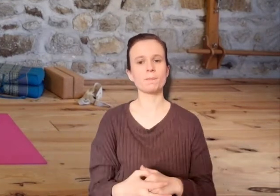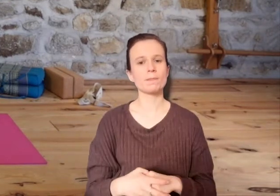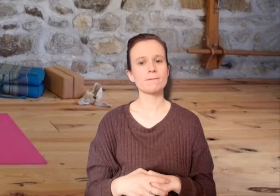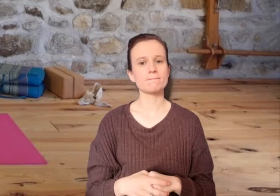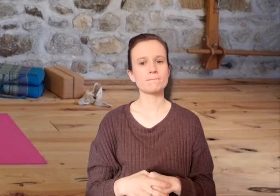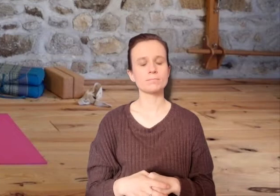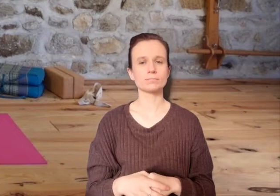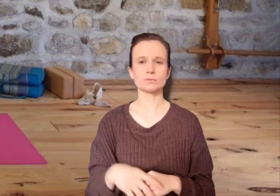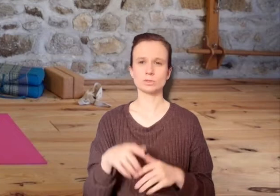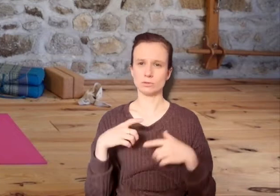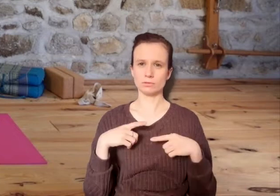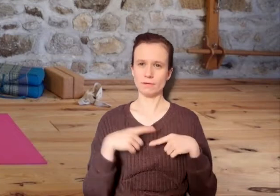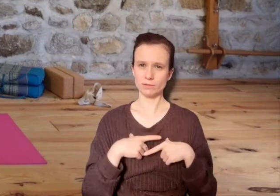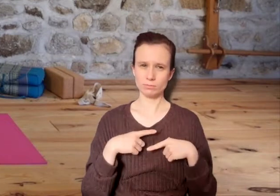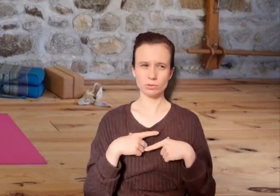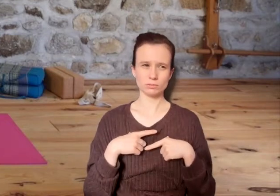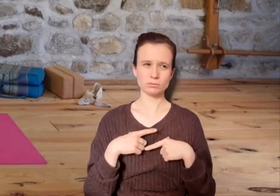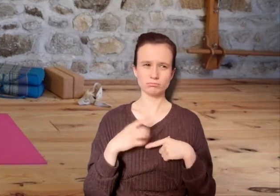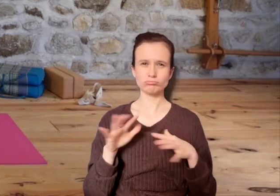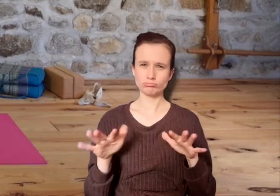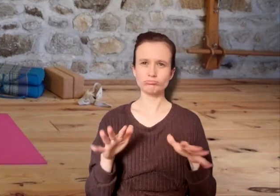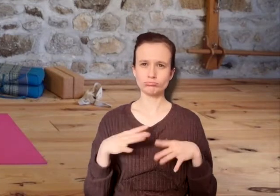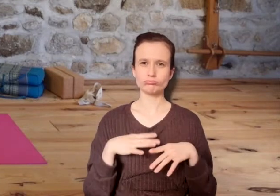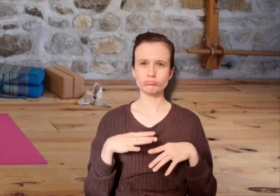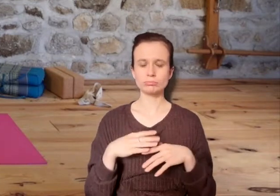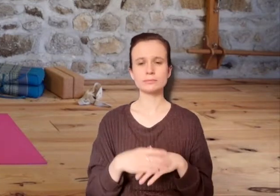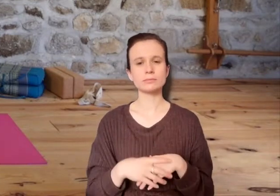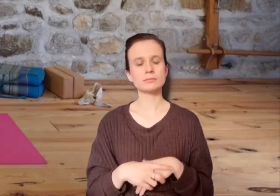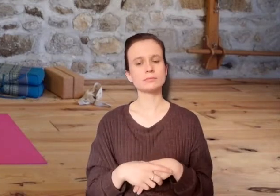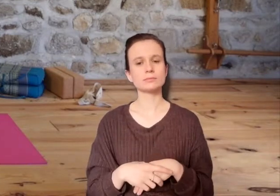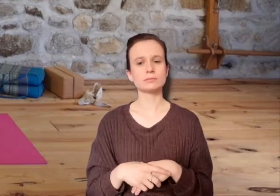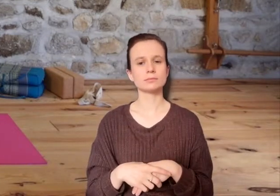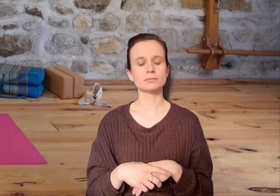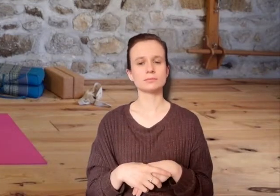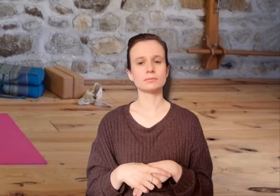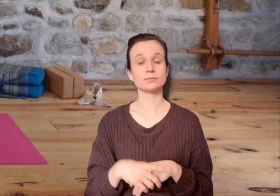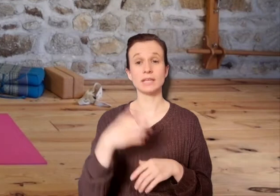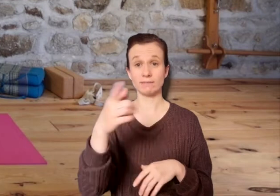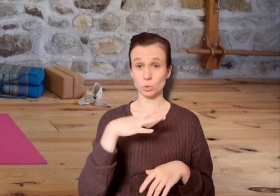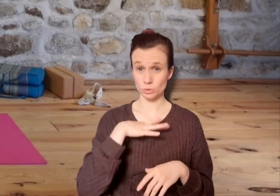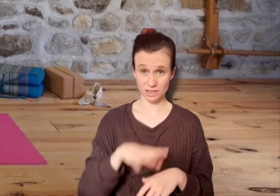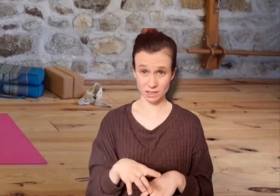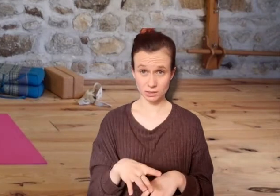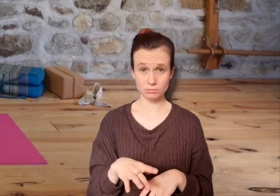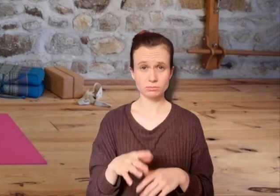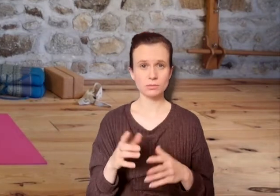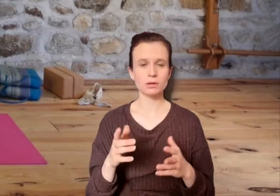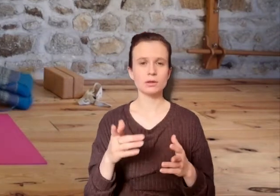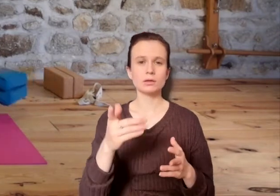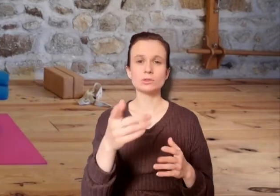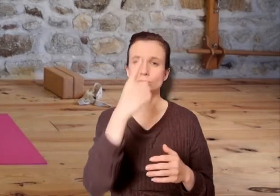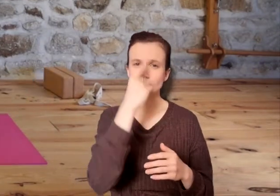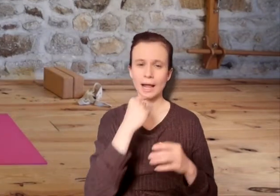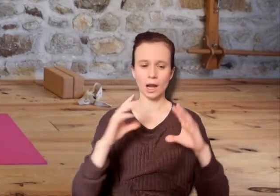And find a nice position that's fairly comfortable. Now, if you need it, feel free